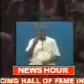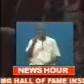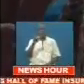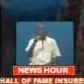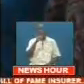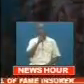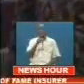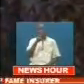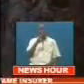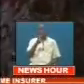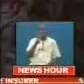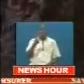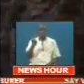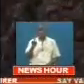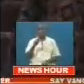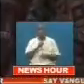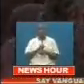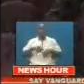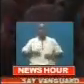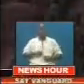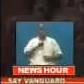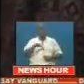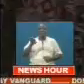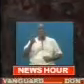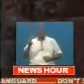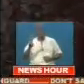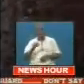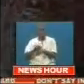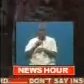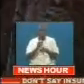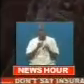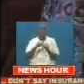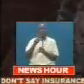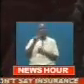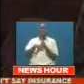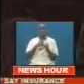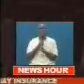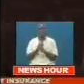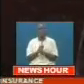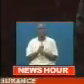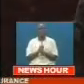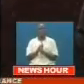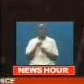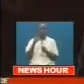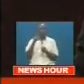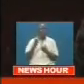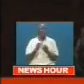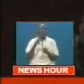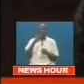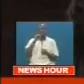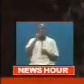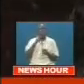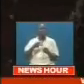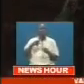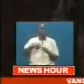is a 78-year-old retiree with 6 children and worked for about 20 years in Mobile Oil Company in Nigeria